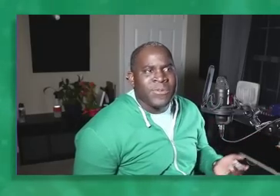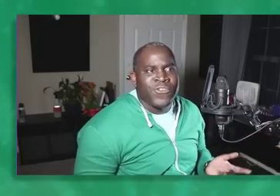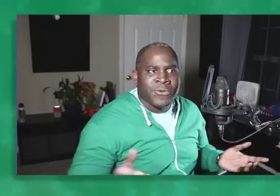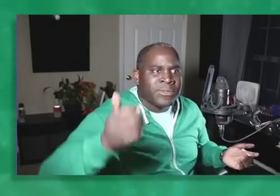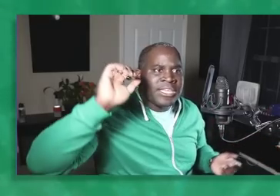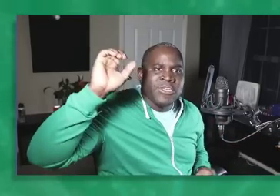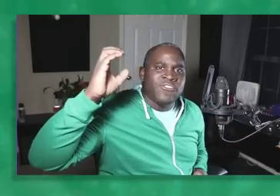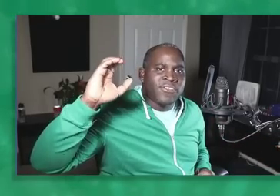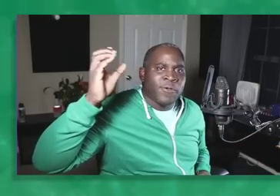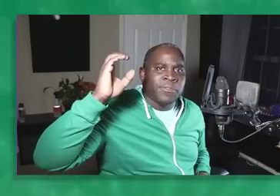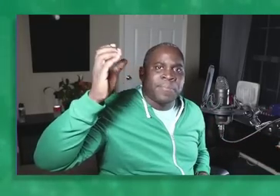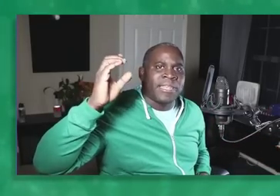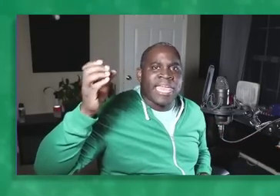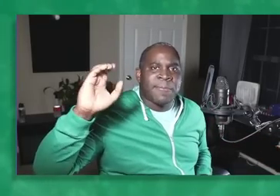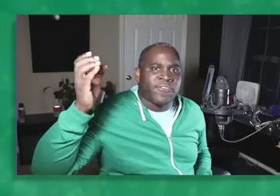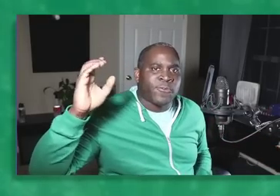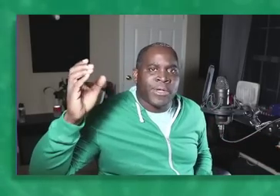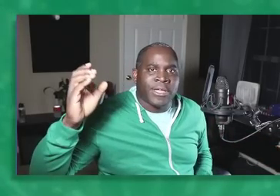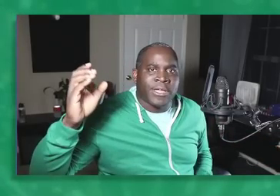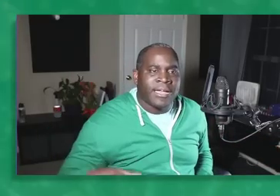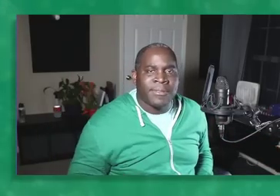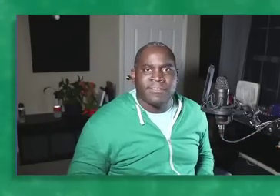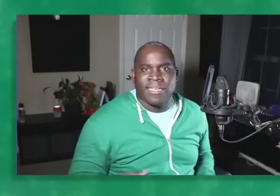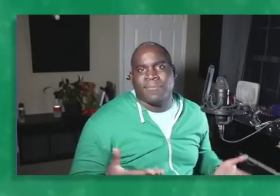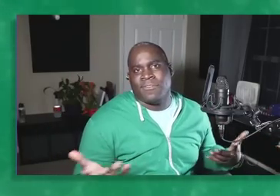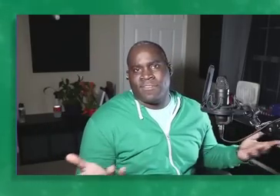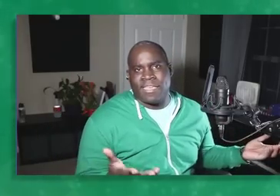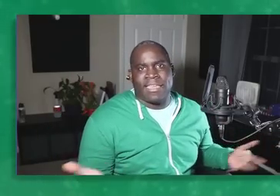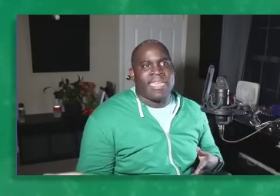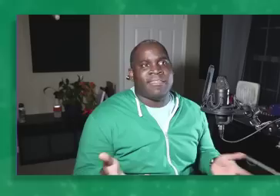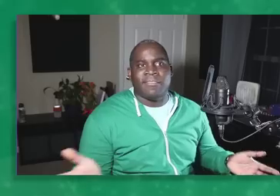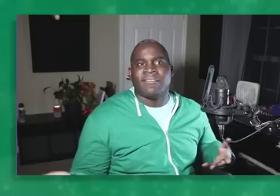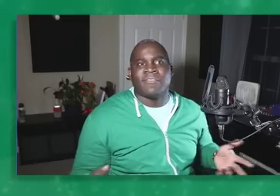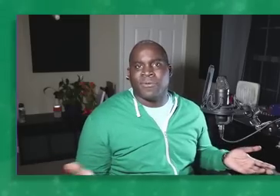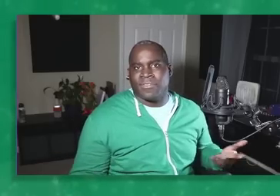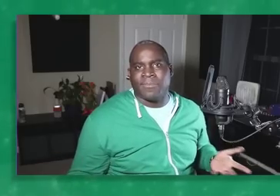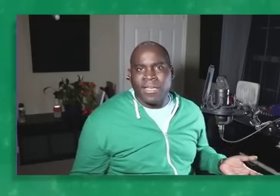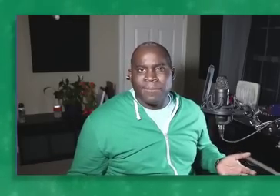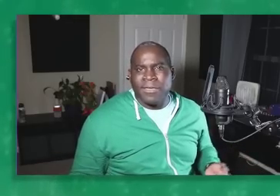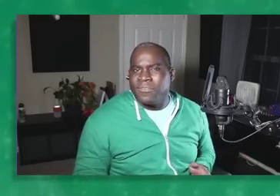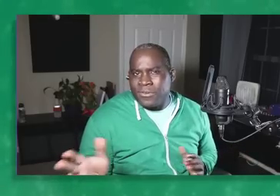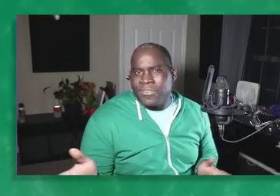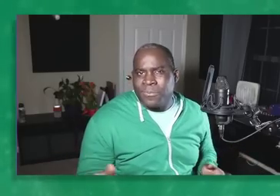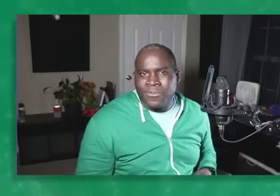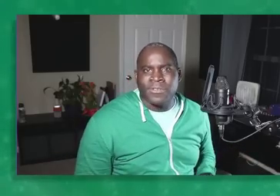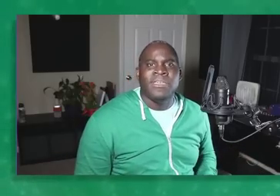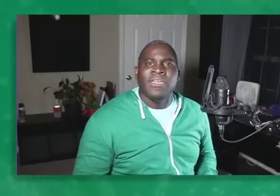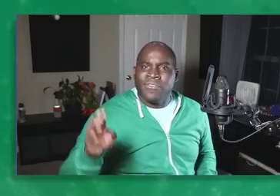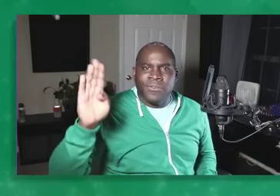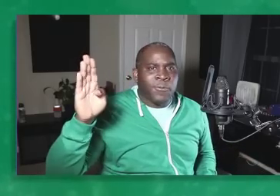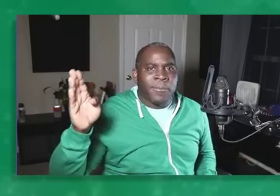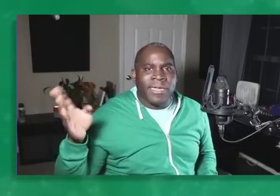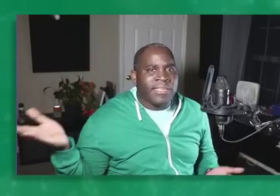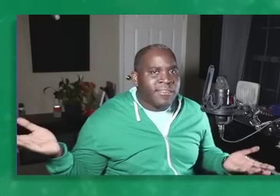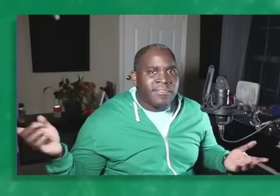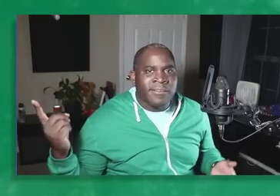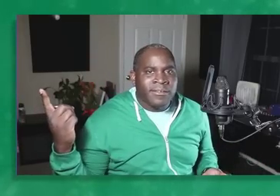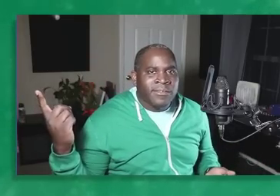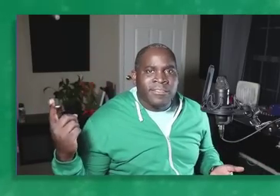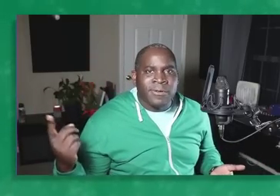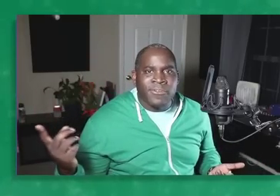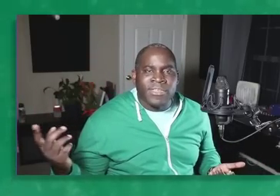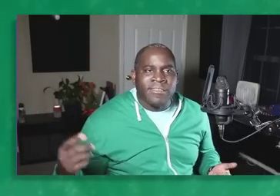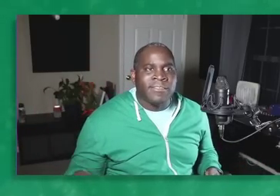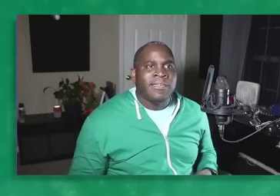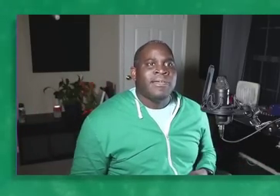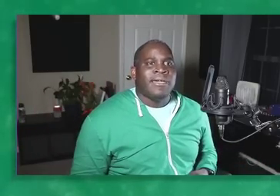know, generally you could just hold up the name and just wiggle it a couple of times to say like, hey, this is the person I'm talking about. Do you know this person? Do you know where Betty is?